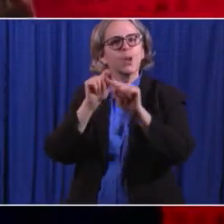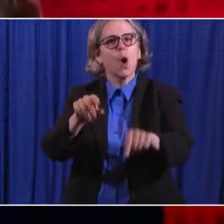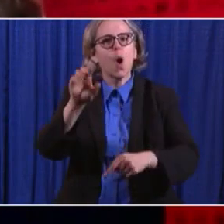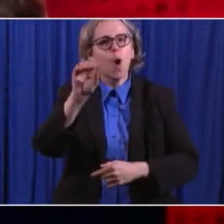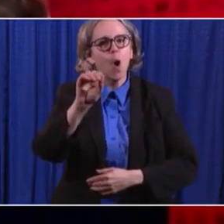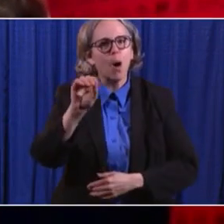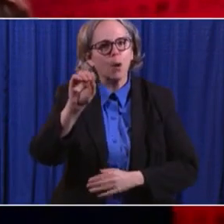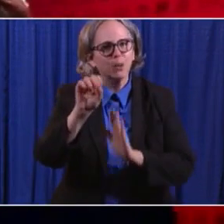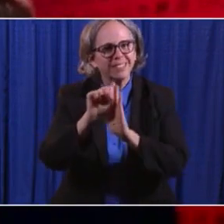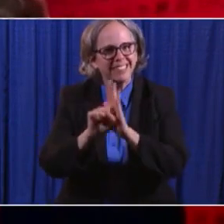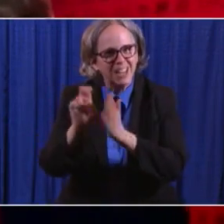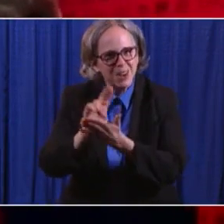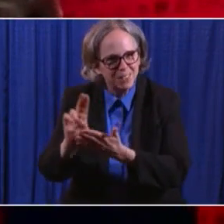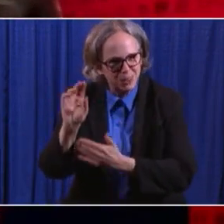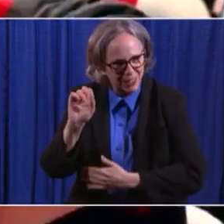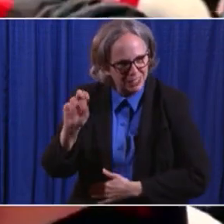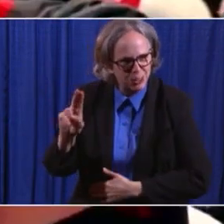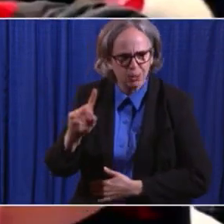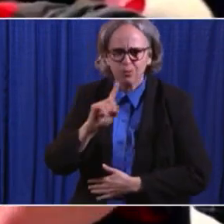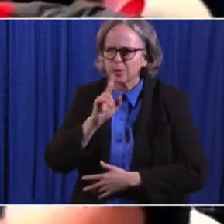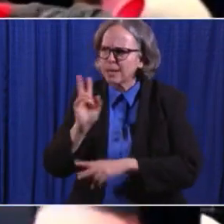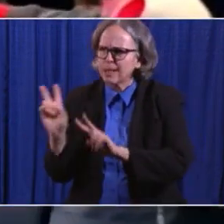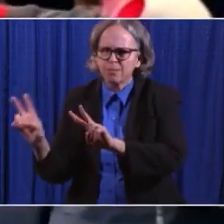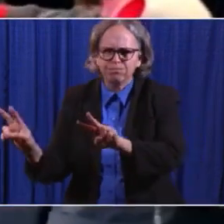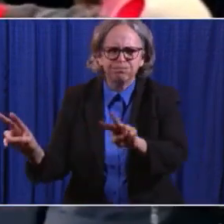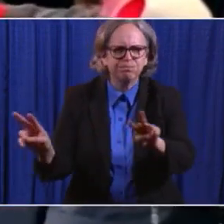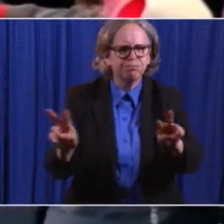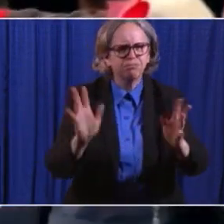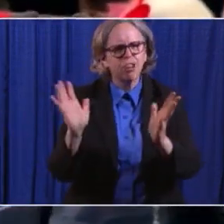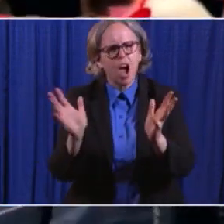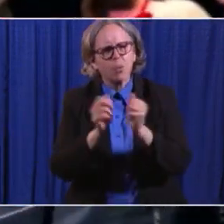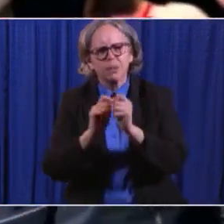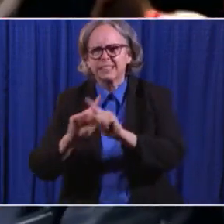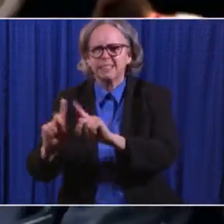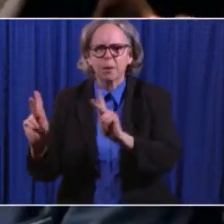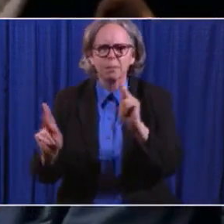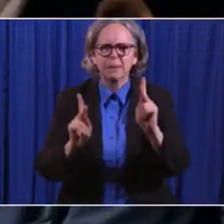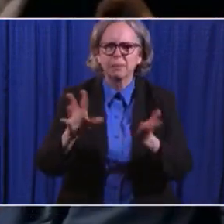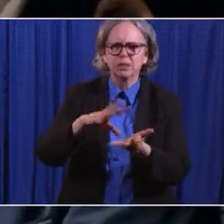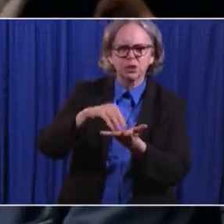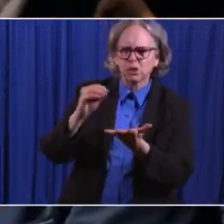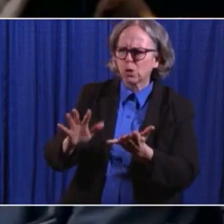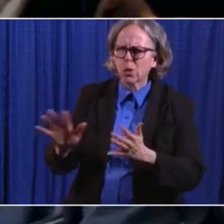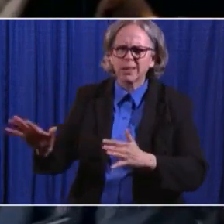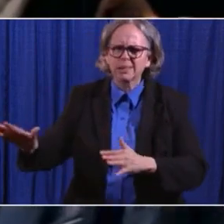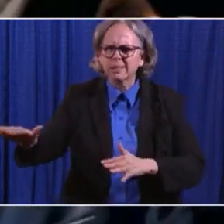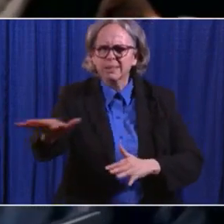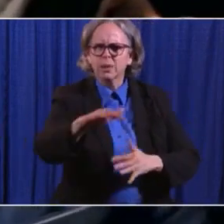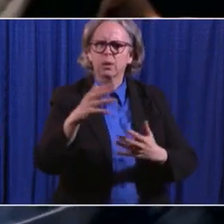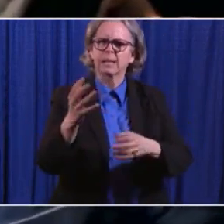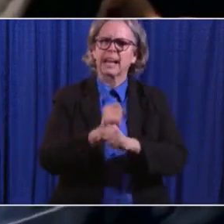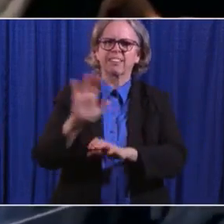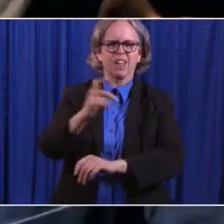the students who are being vaccinated, and it's always interesting to hear, what they're